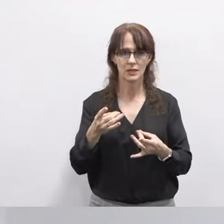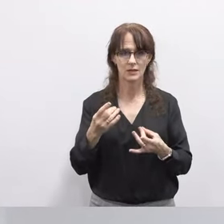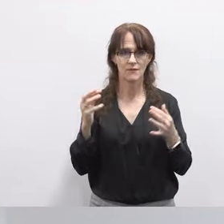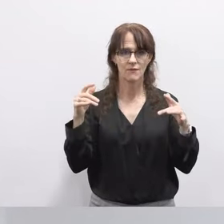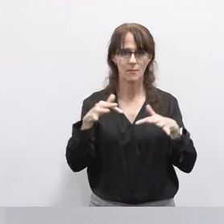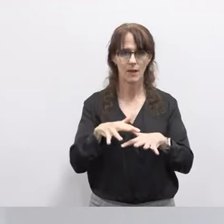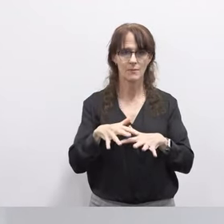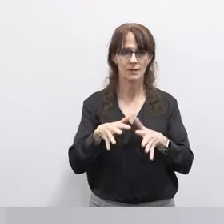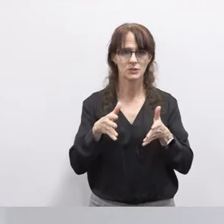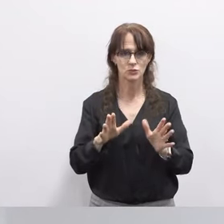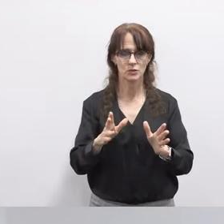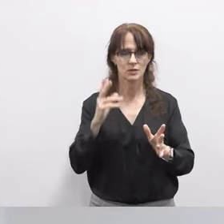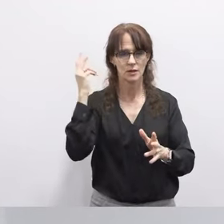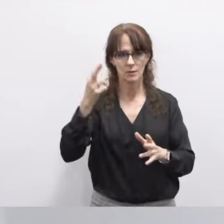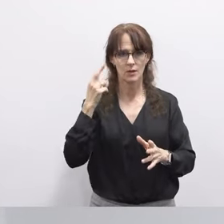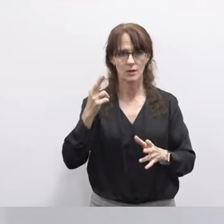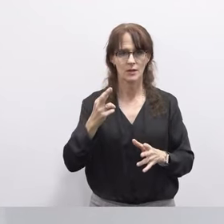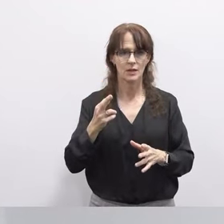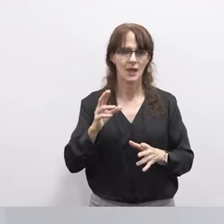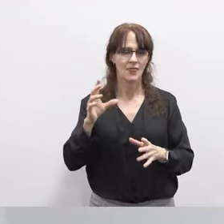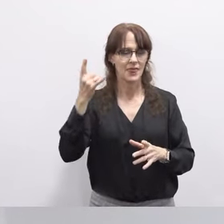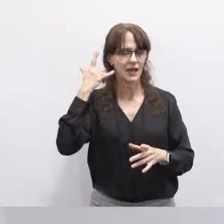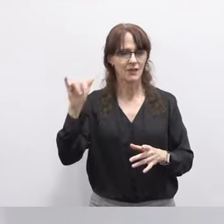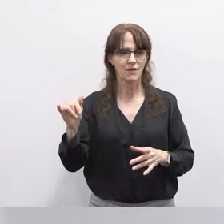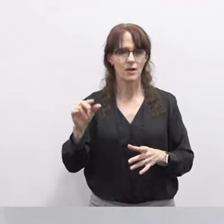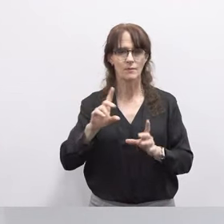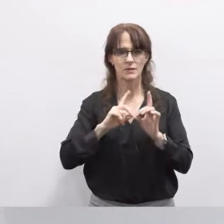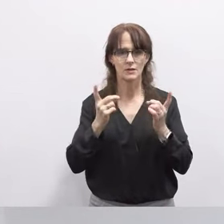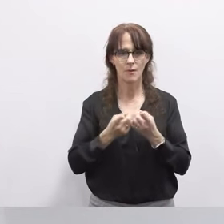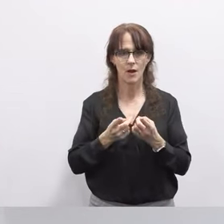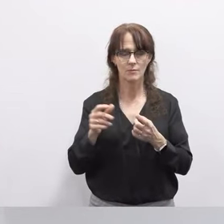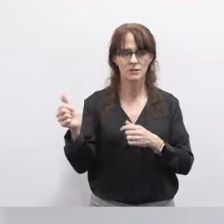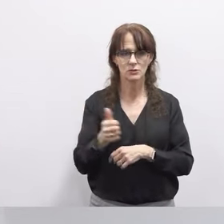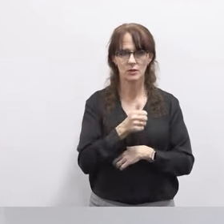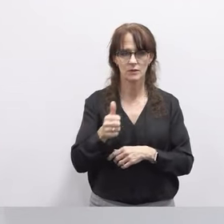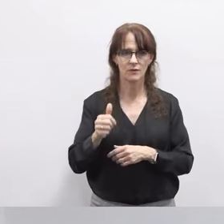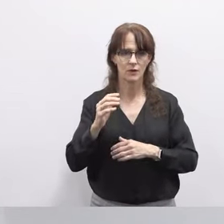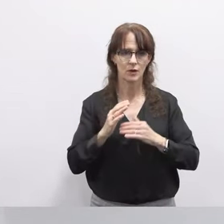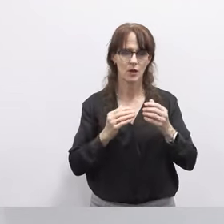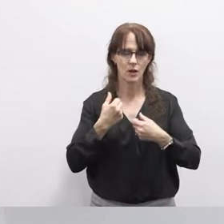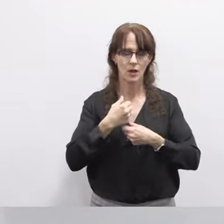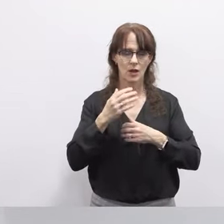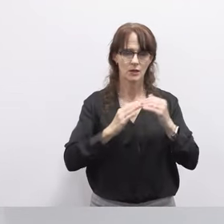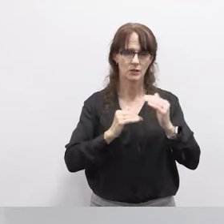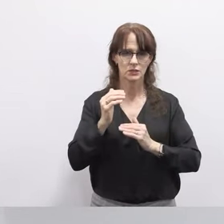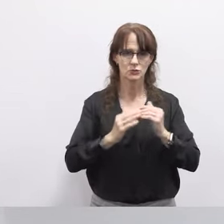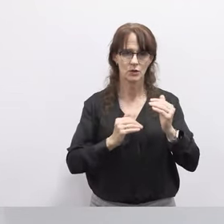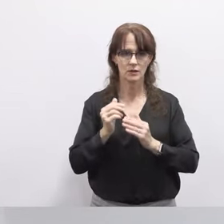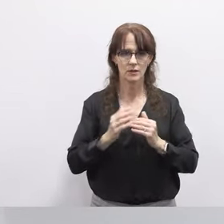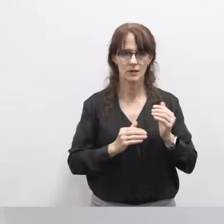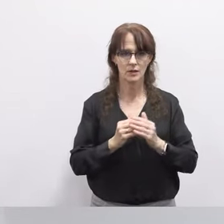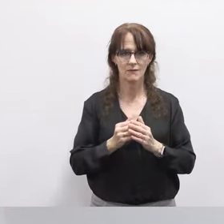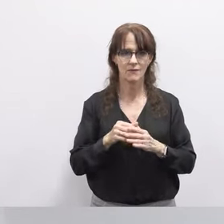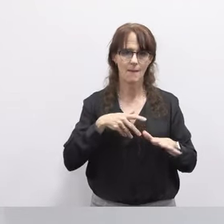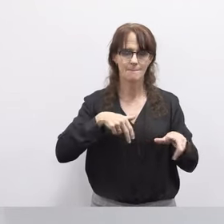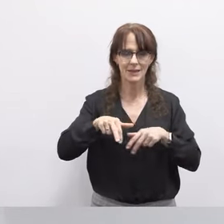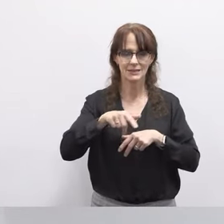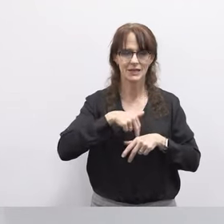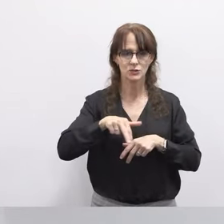street purposes to the California Department of Transportation for the construction of pedestrian and bicyclist safety